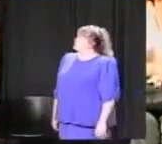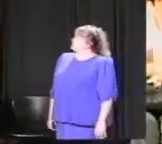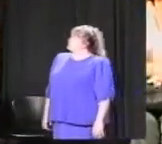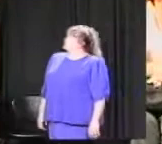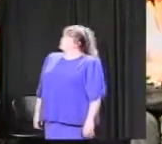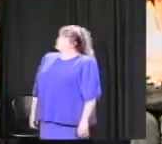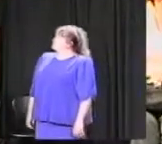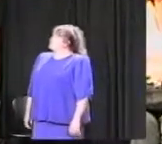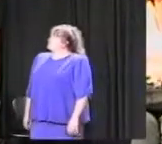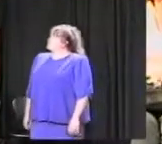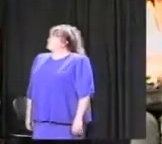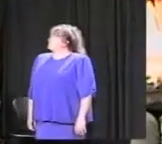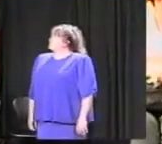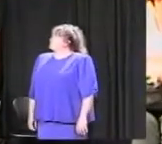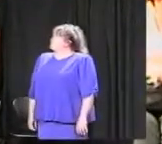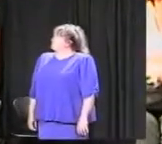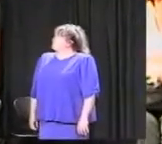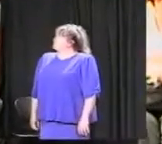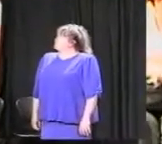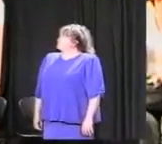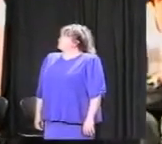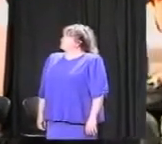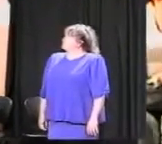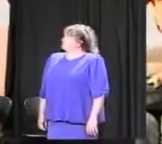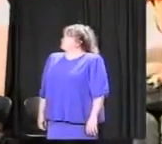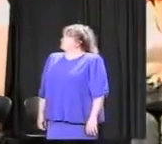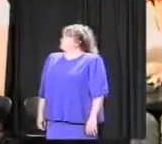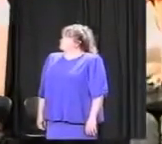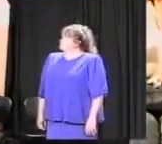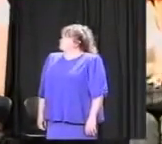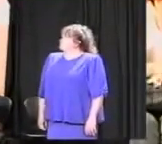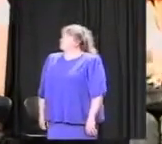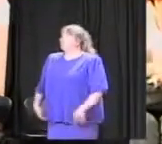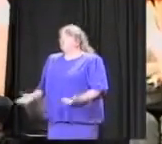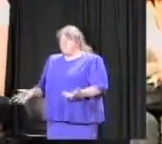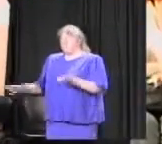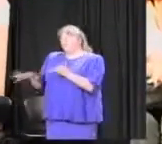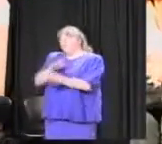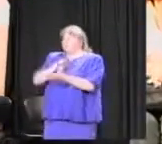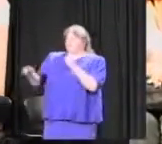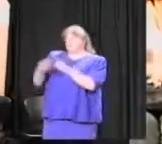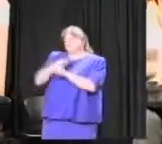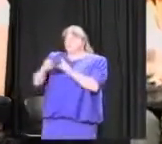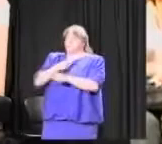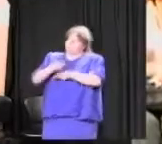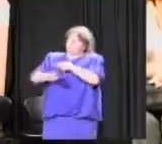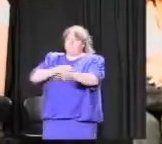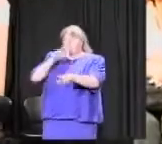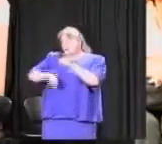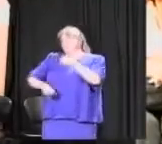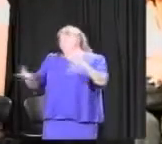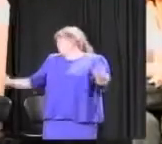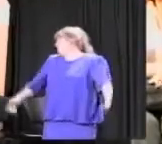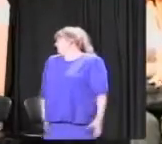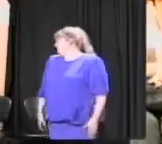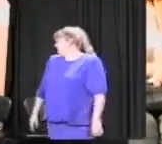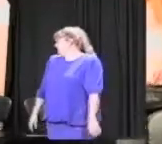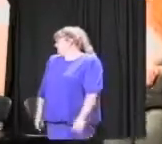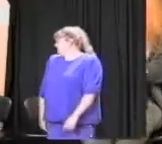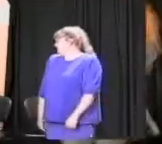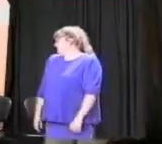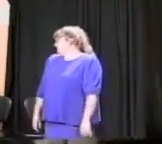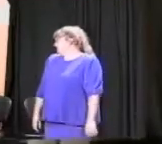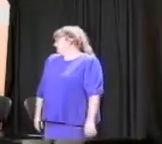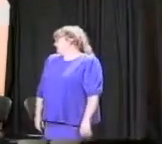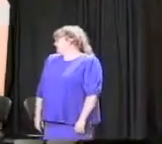school. In reality, it was a prison. Yeah, okay. Violence, torture, rape. I read about it. Acts of solitary